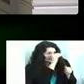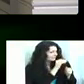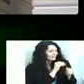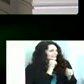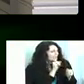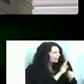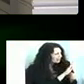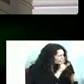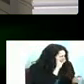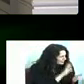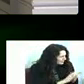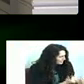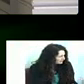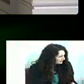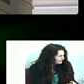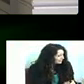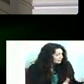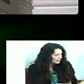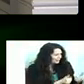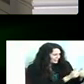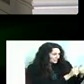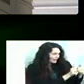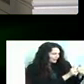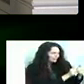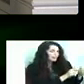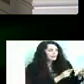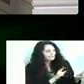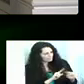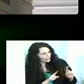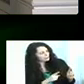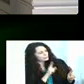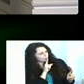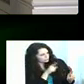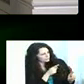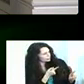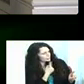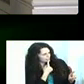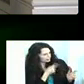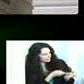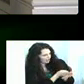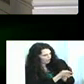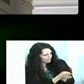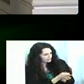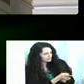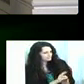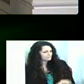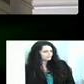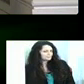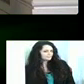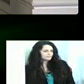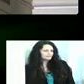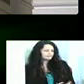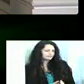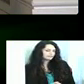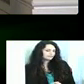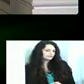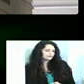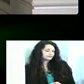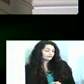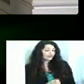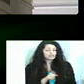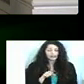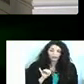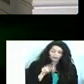husband. You spoke the truth there, though, sure enough. Oh, so you're a